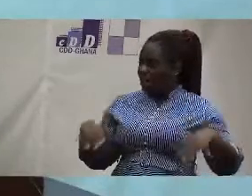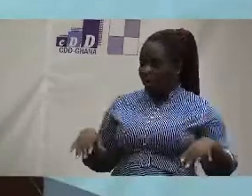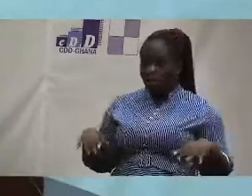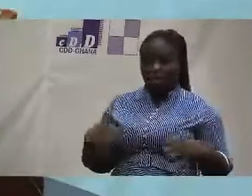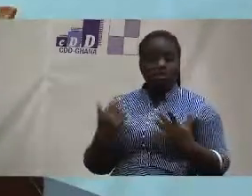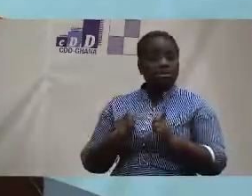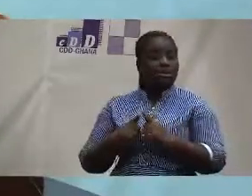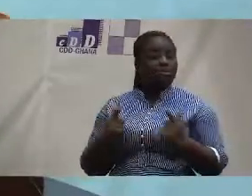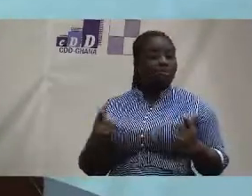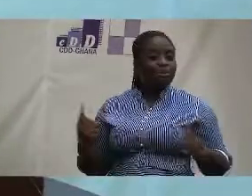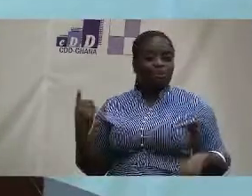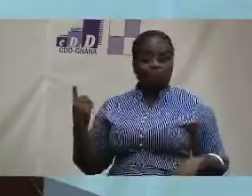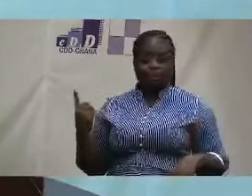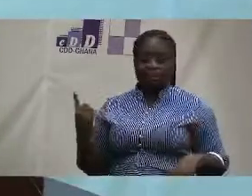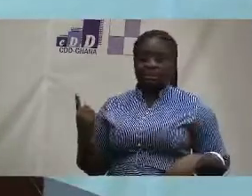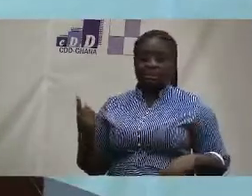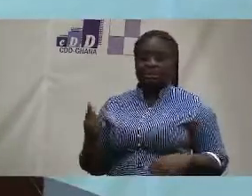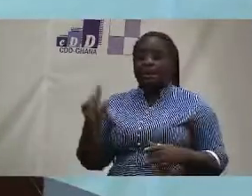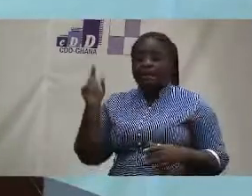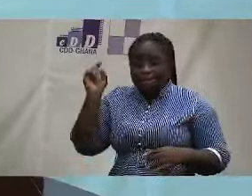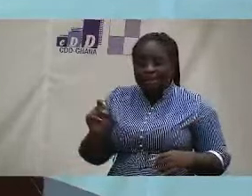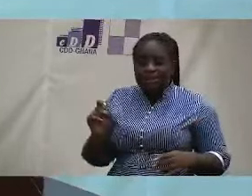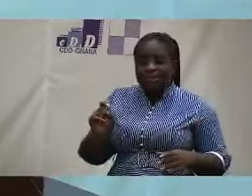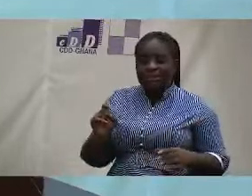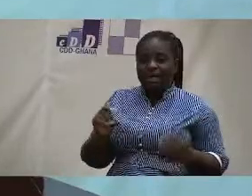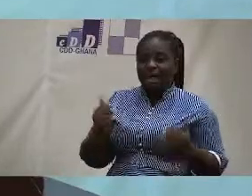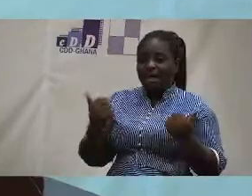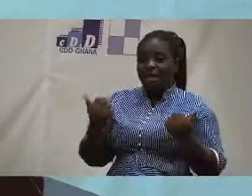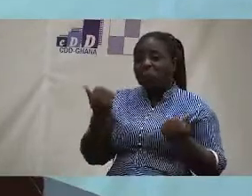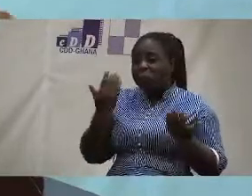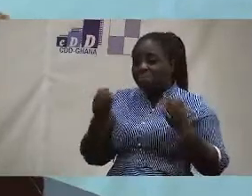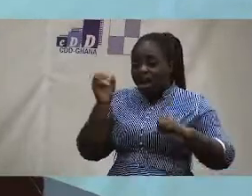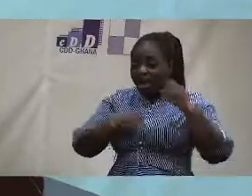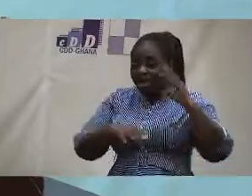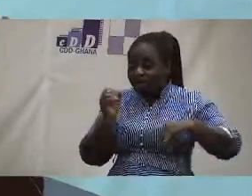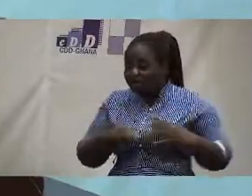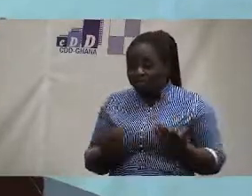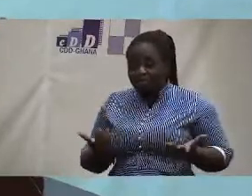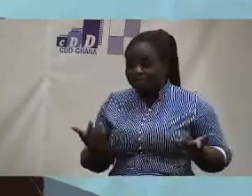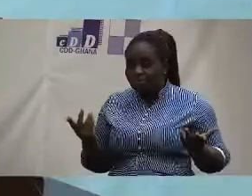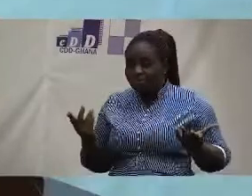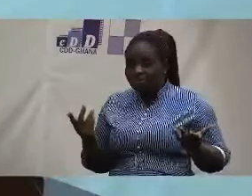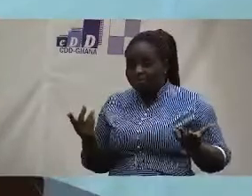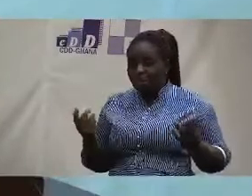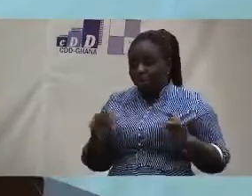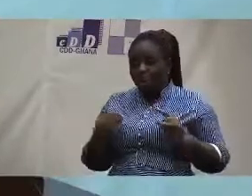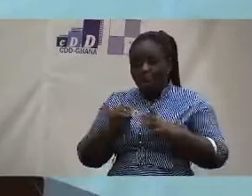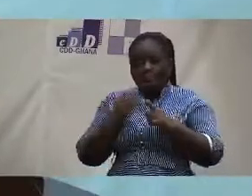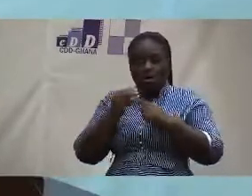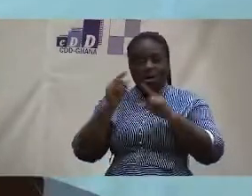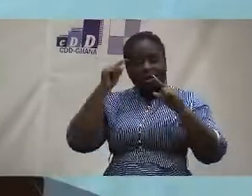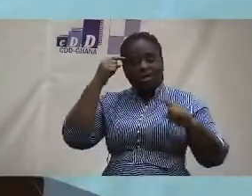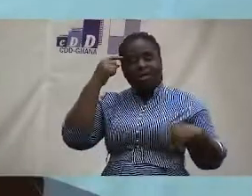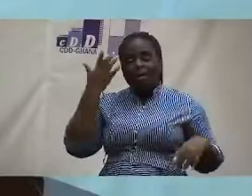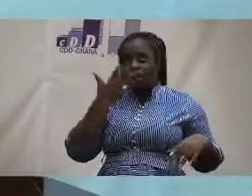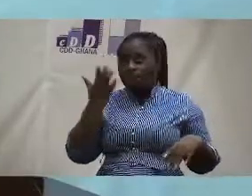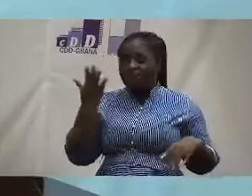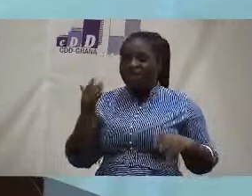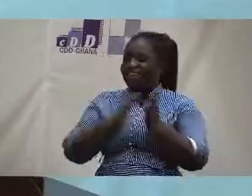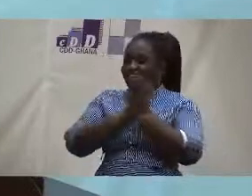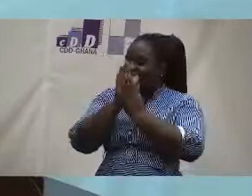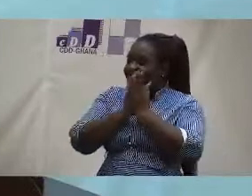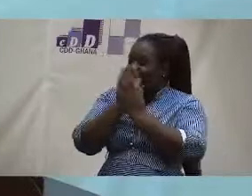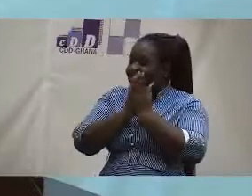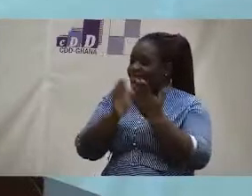one, and it gives room for us to actually to reflect upon. In fact,